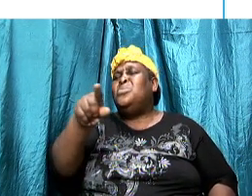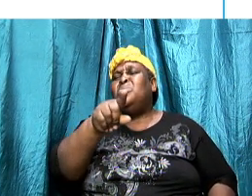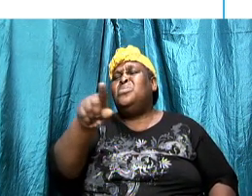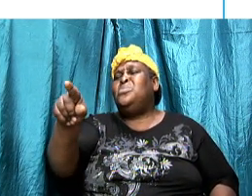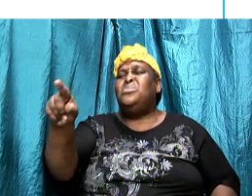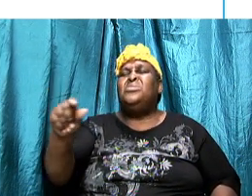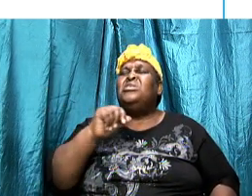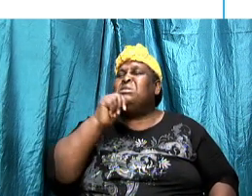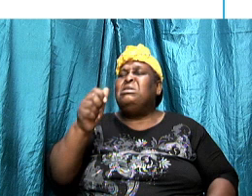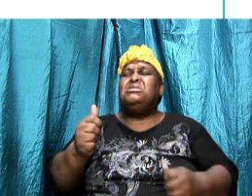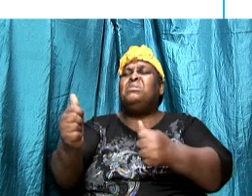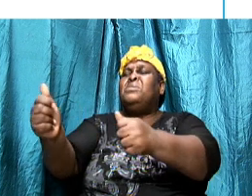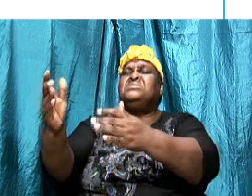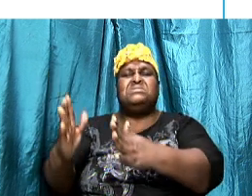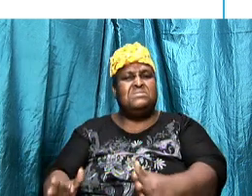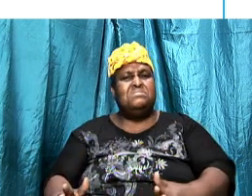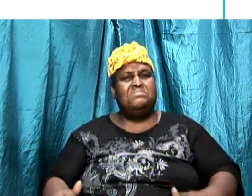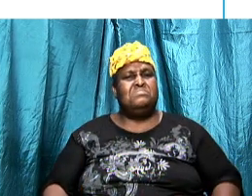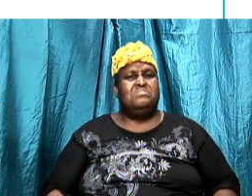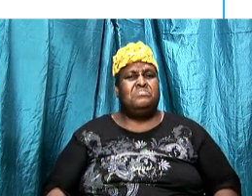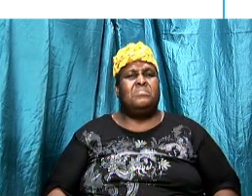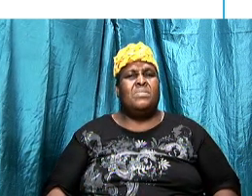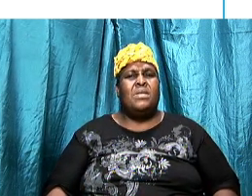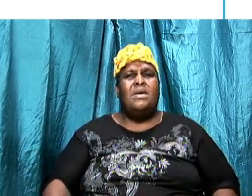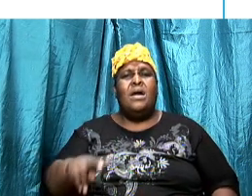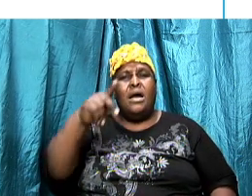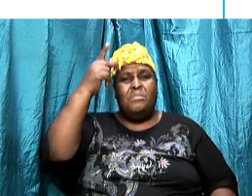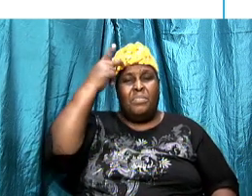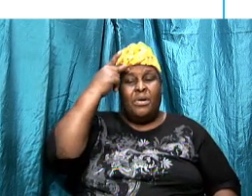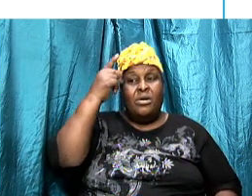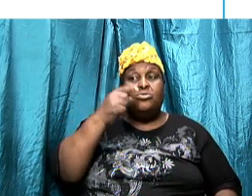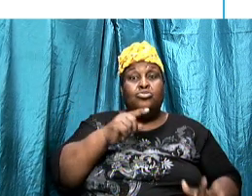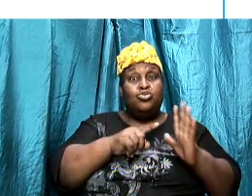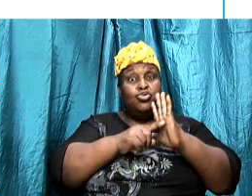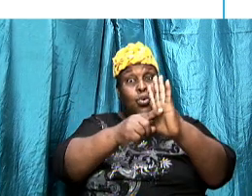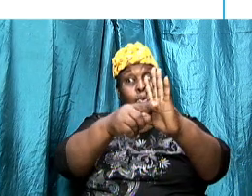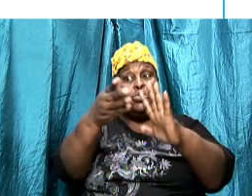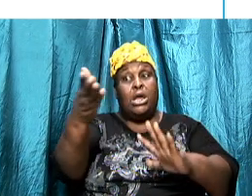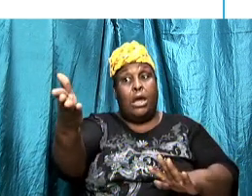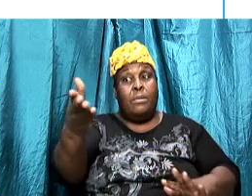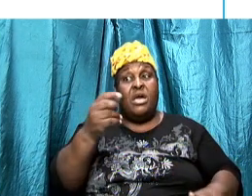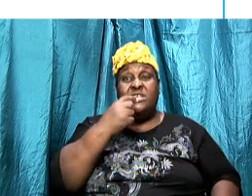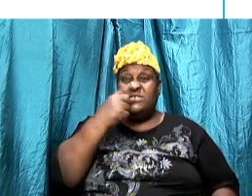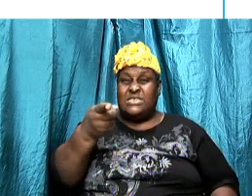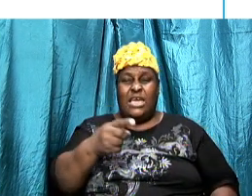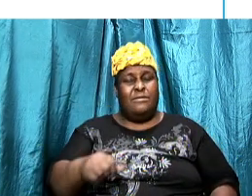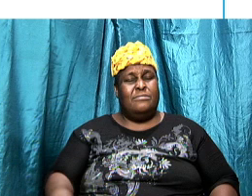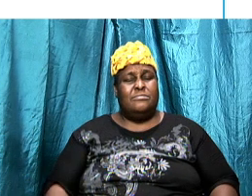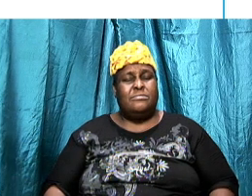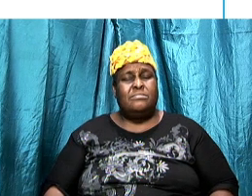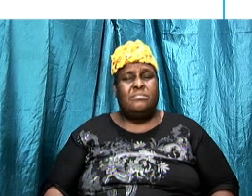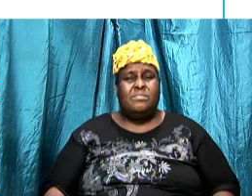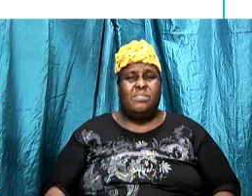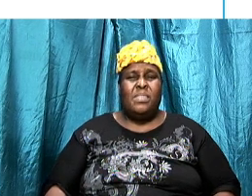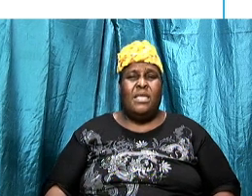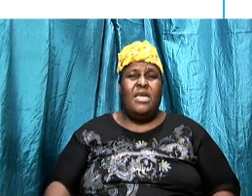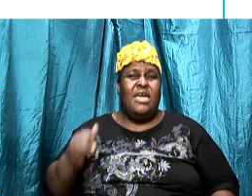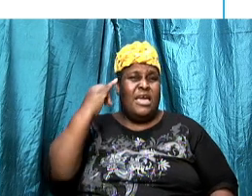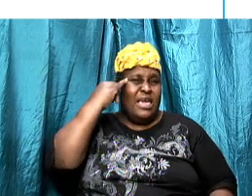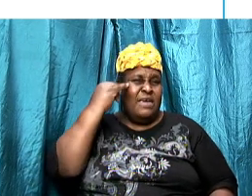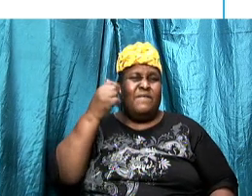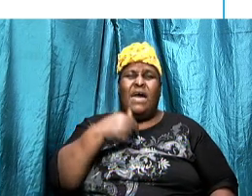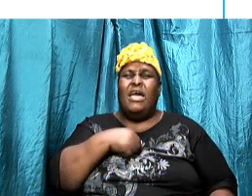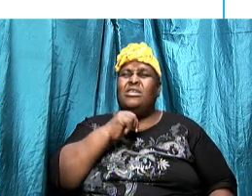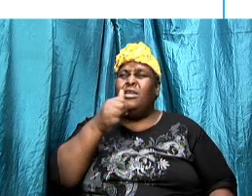apostle. And Paul point back to them and said to them, look here, if I be not